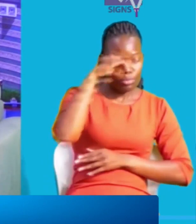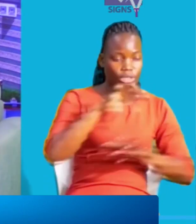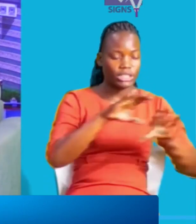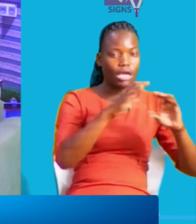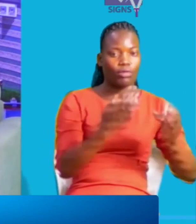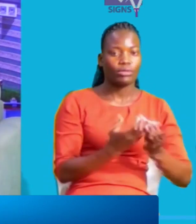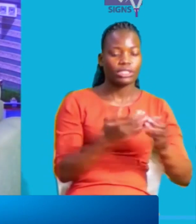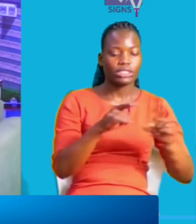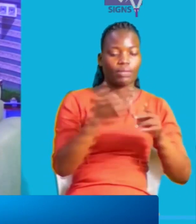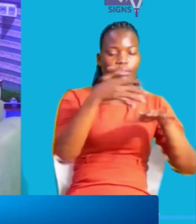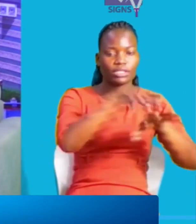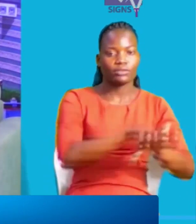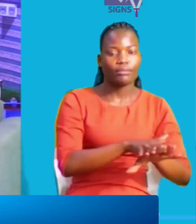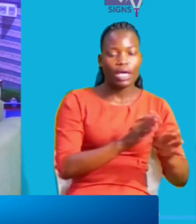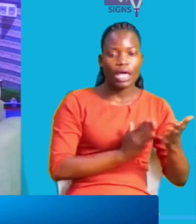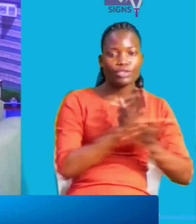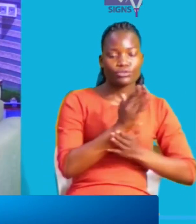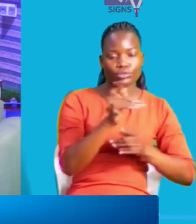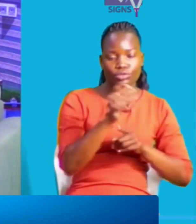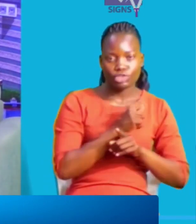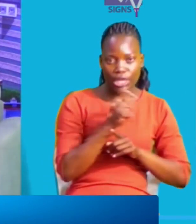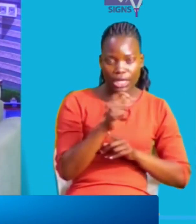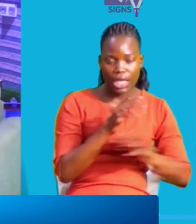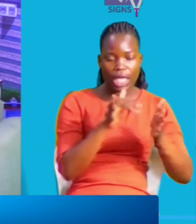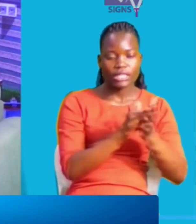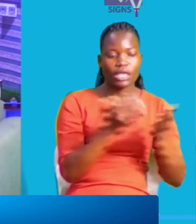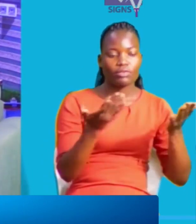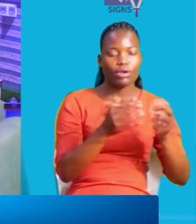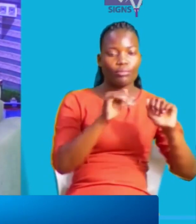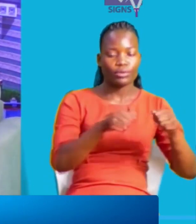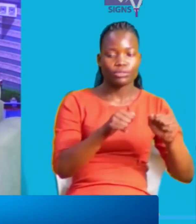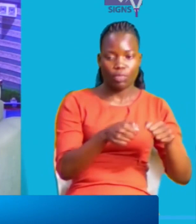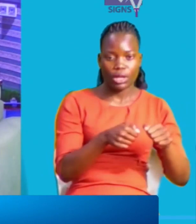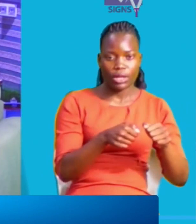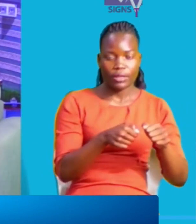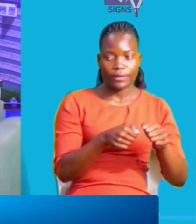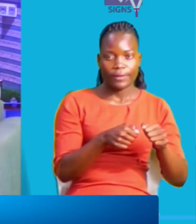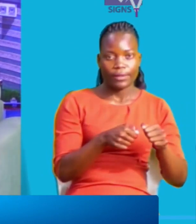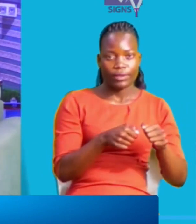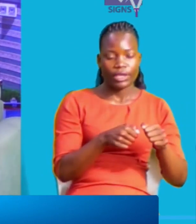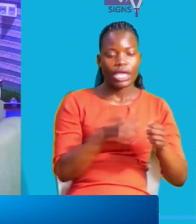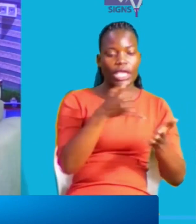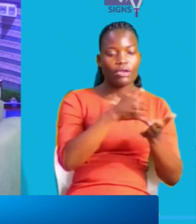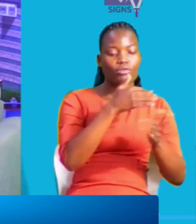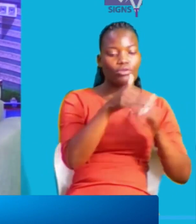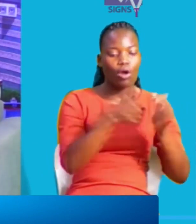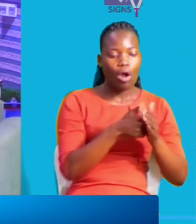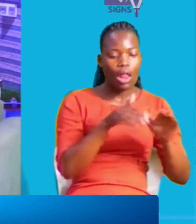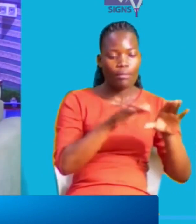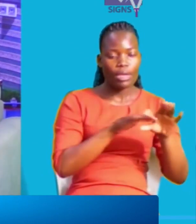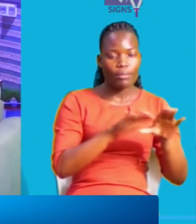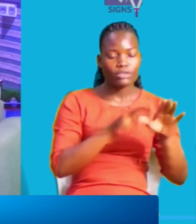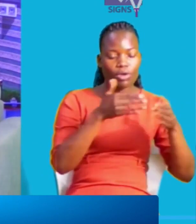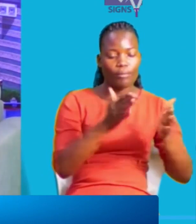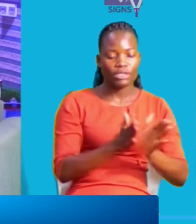through mainstreaming. It's through training. That's where we can at least we can include all members, all